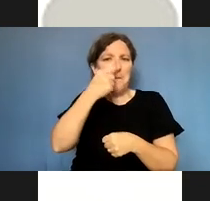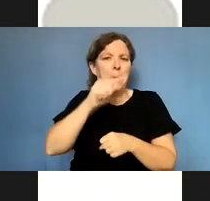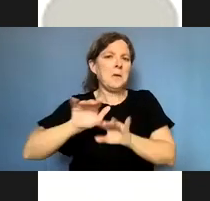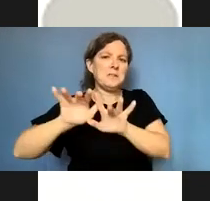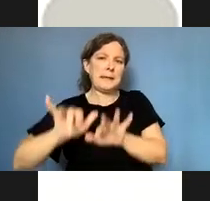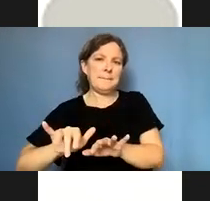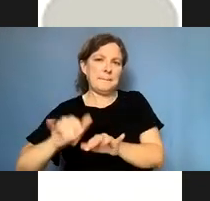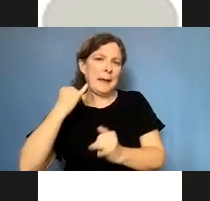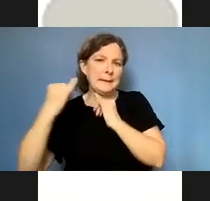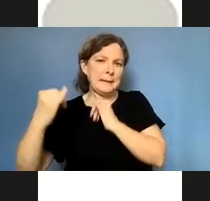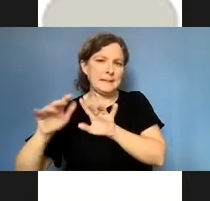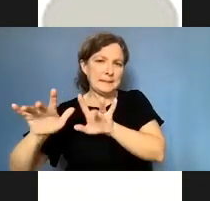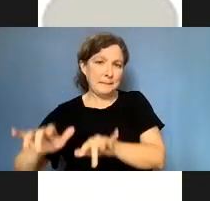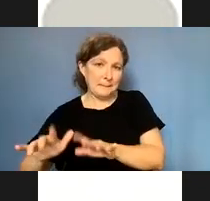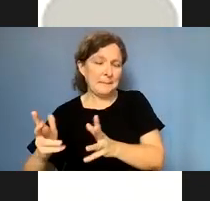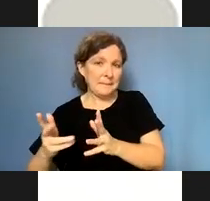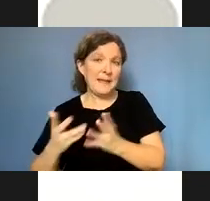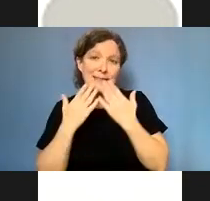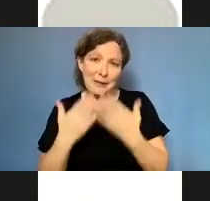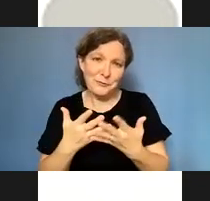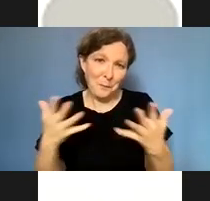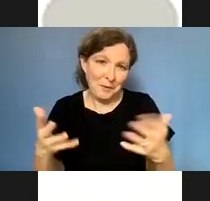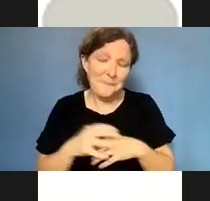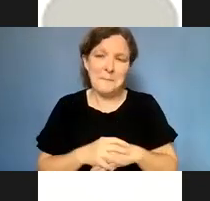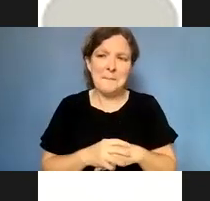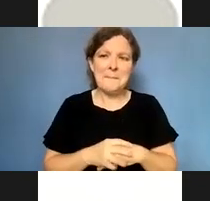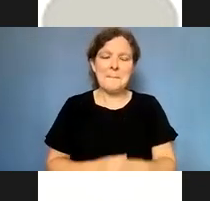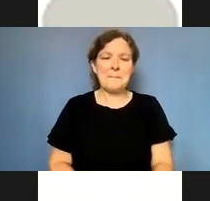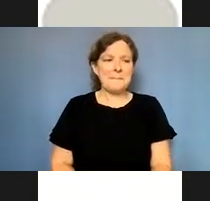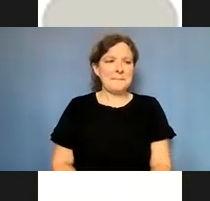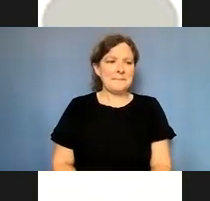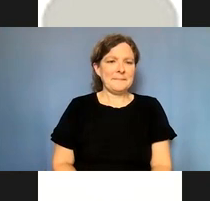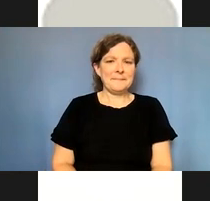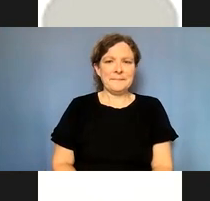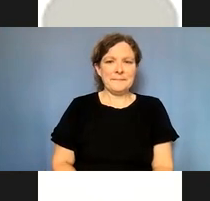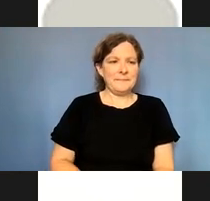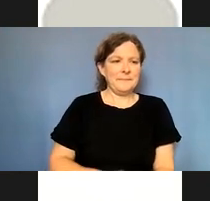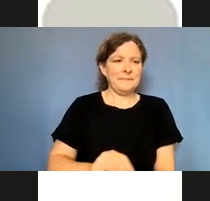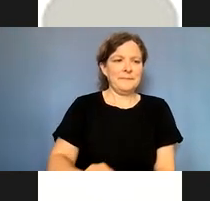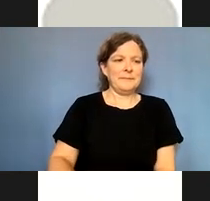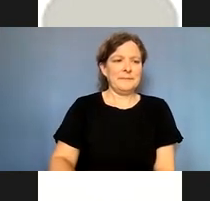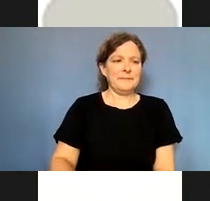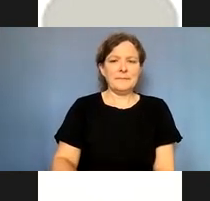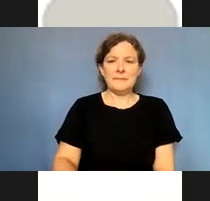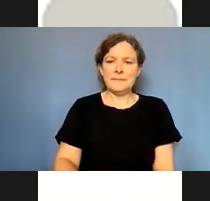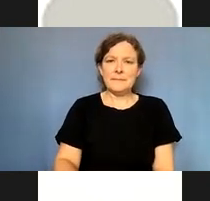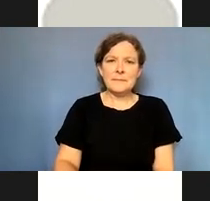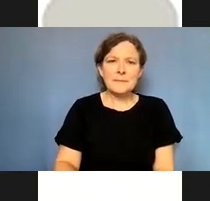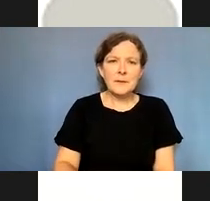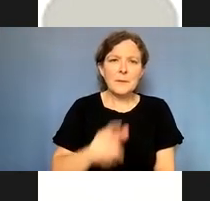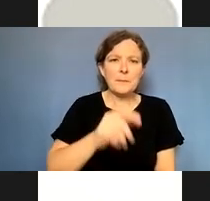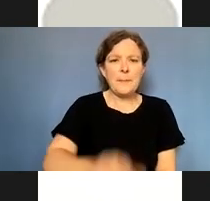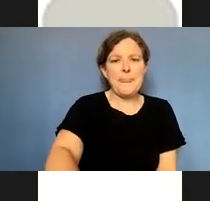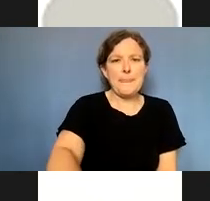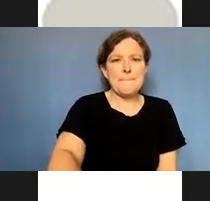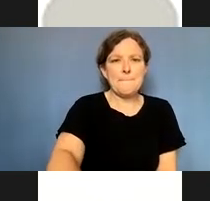chat. Thank you in advance for that. Geoff, I just have a quick question, please, while the poll